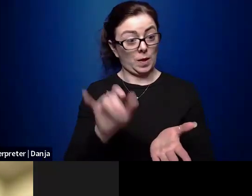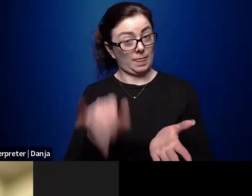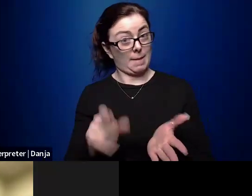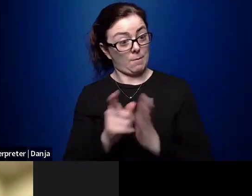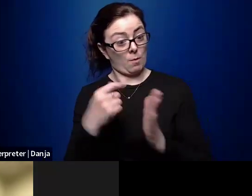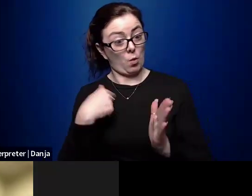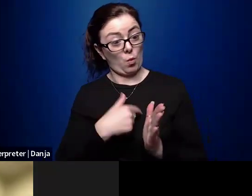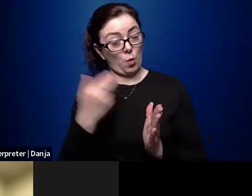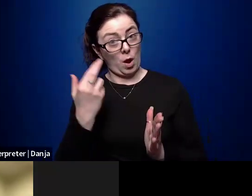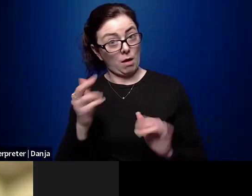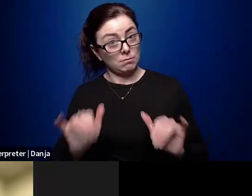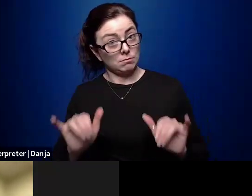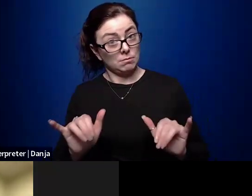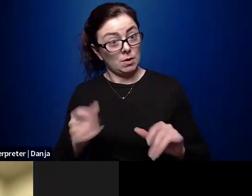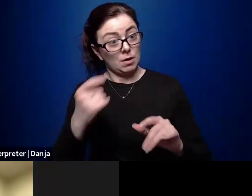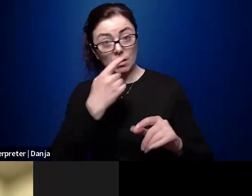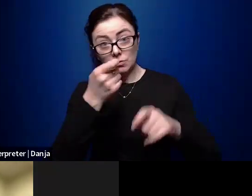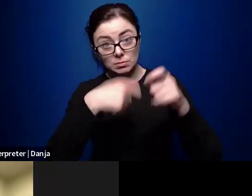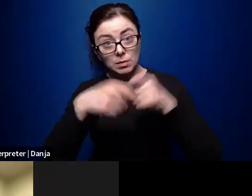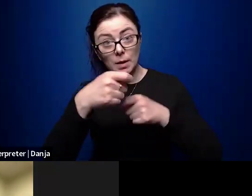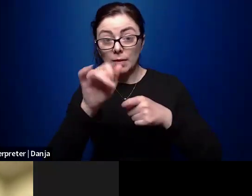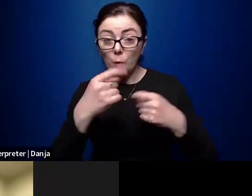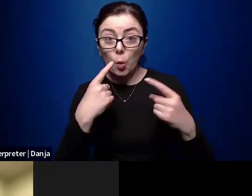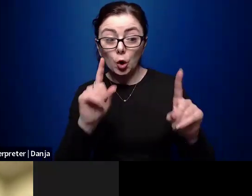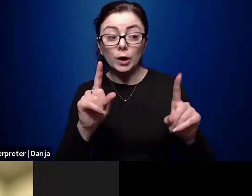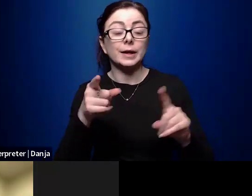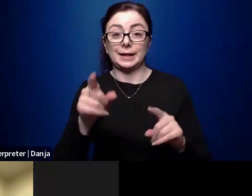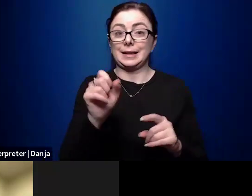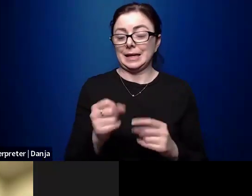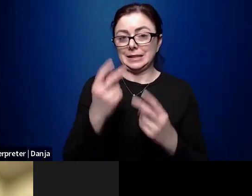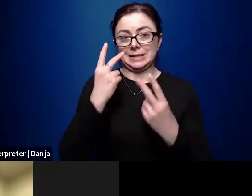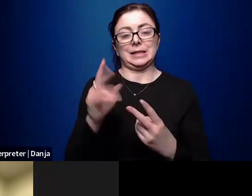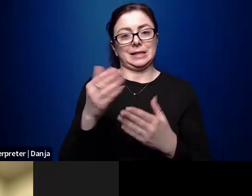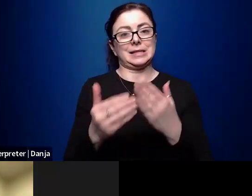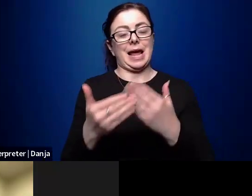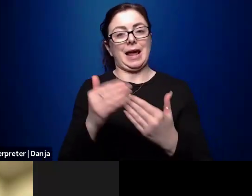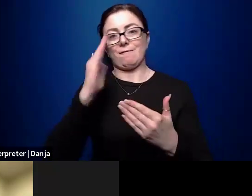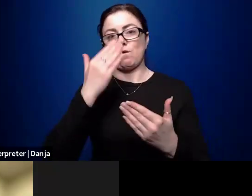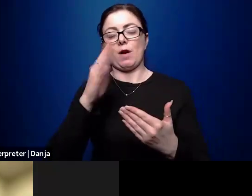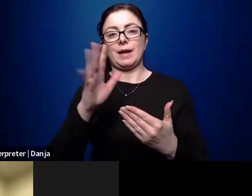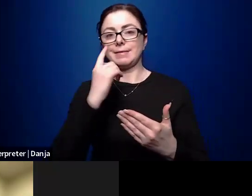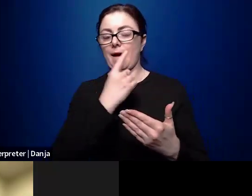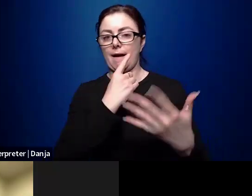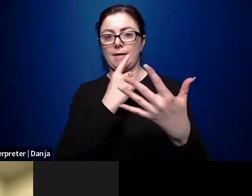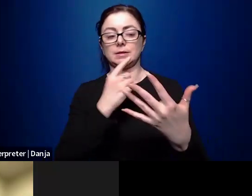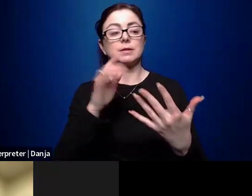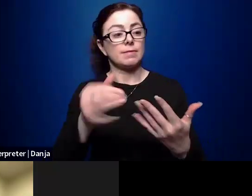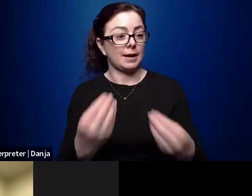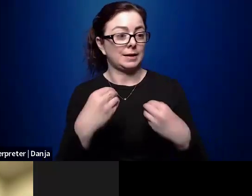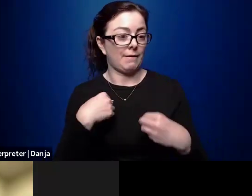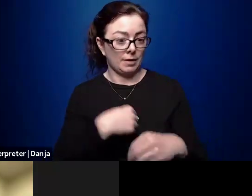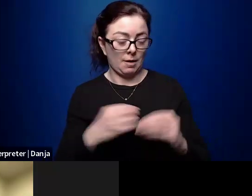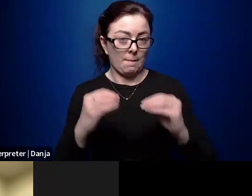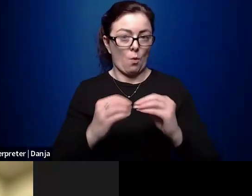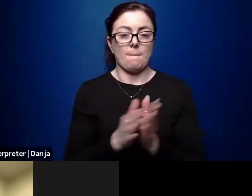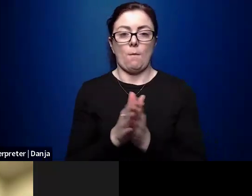was working and he could see his hand in front of his eyes. That gave us even more motivation as we headed into his